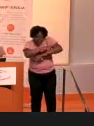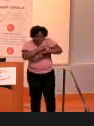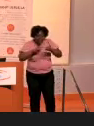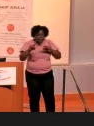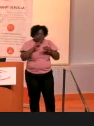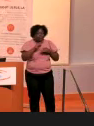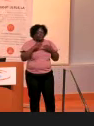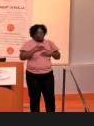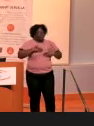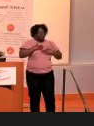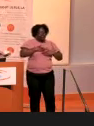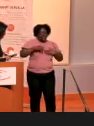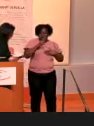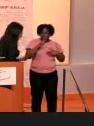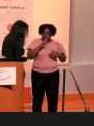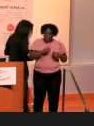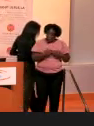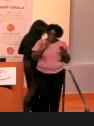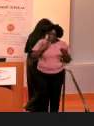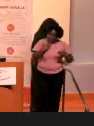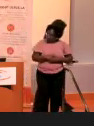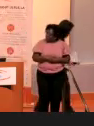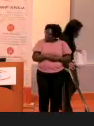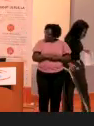you're having lunch. Thank you.